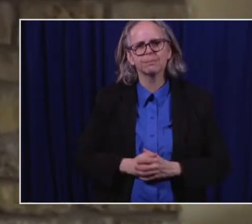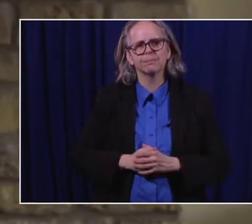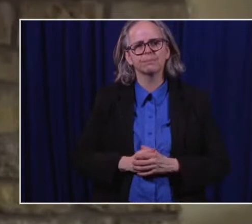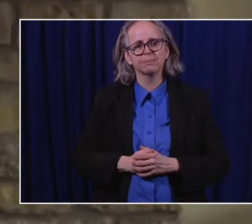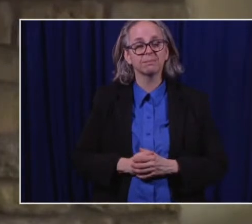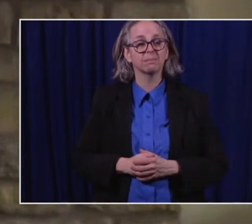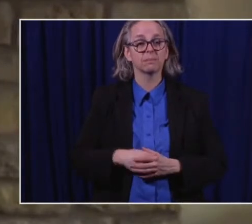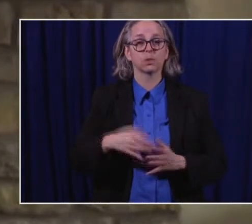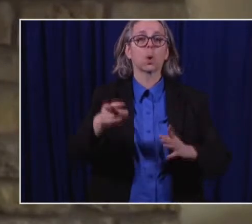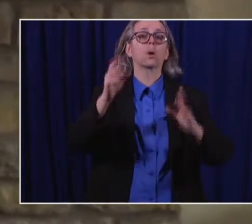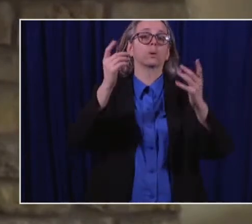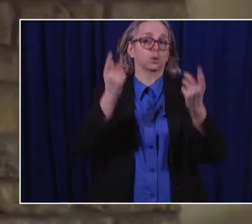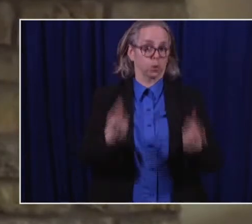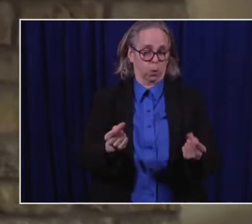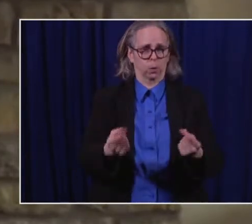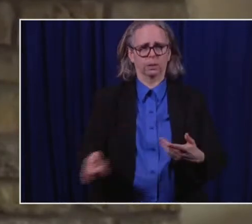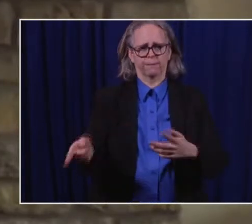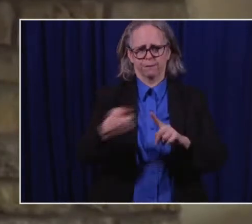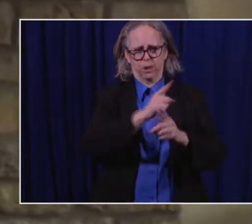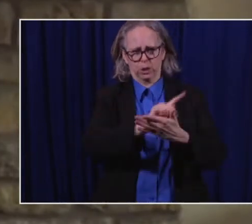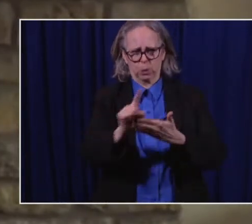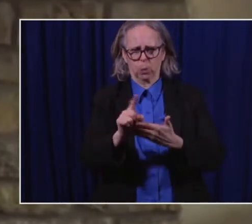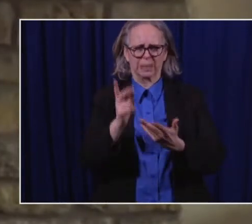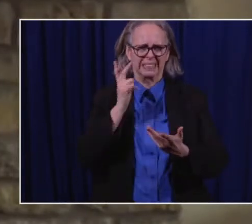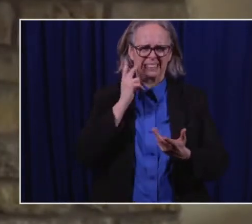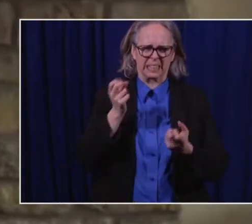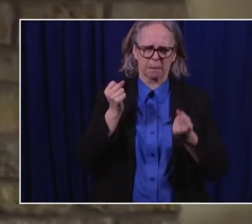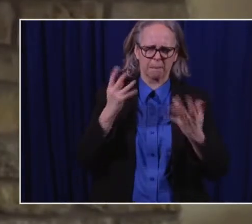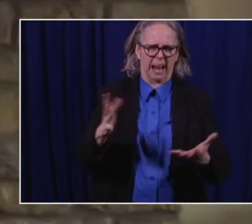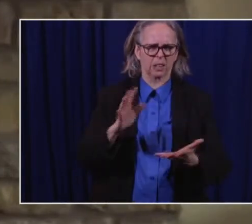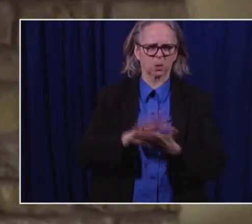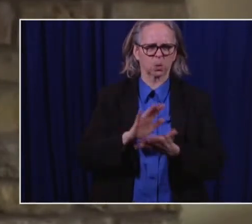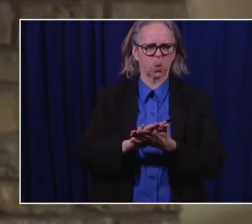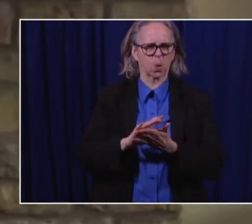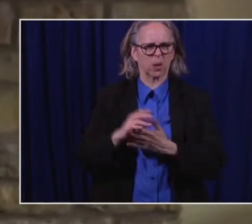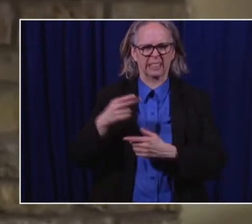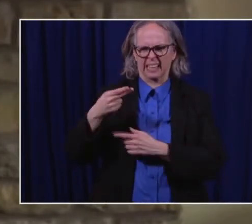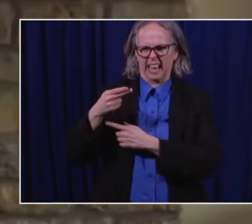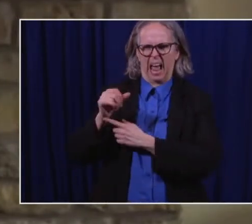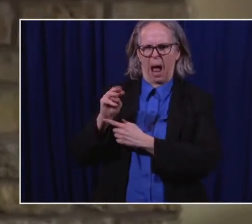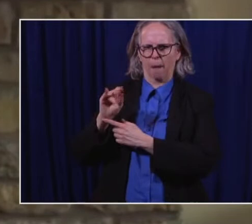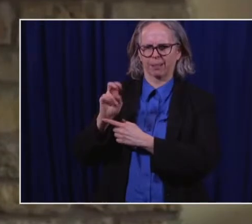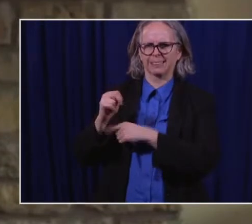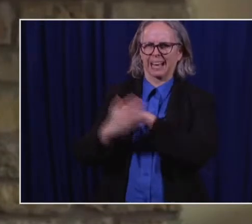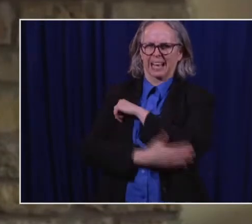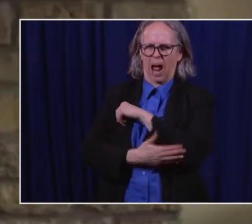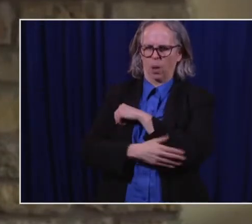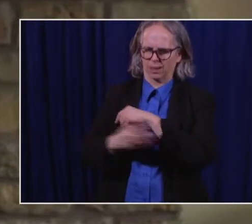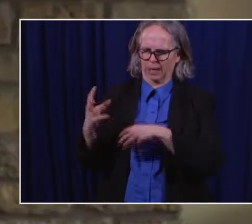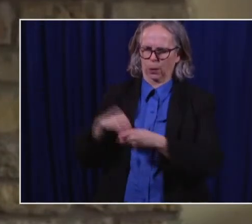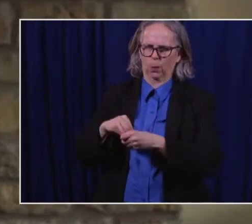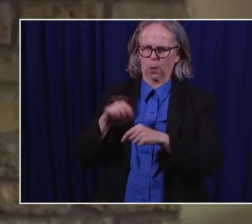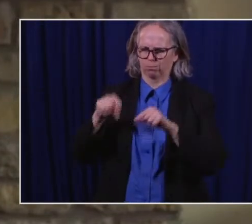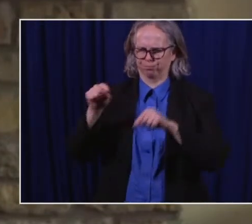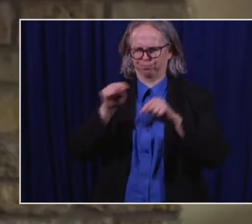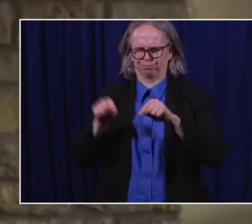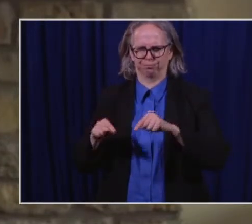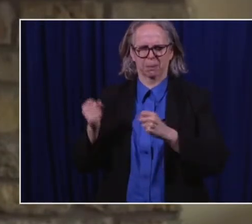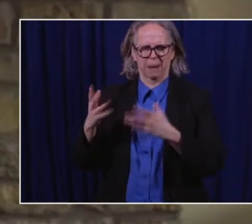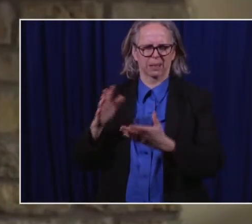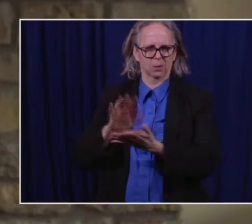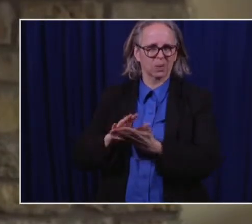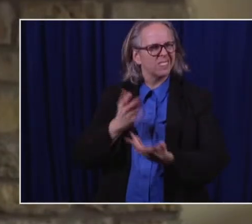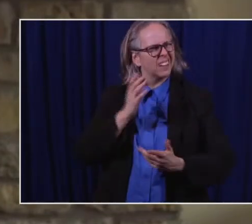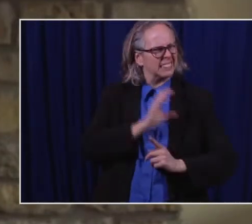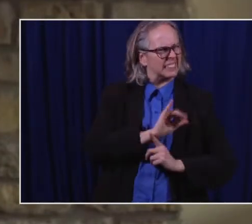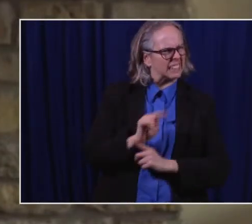you find a lot of schools in Hamilton County. So Cincinnati schools got a 2 or